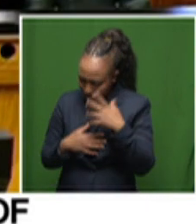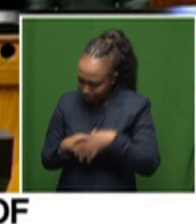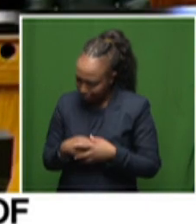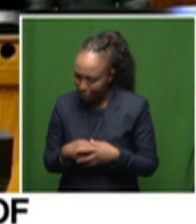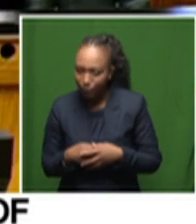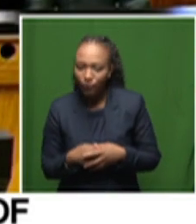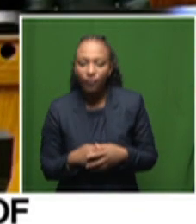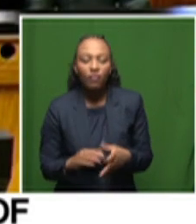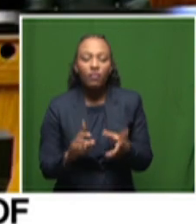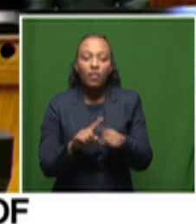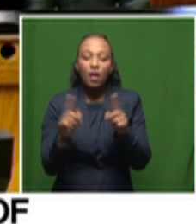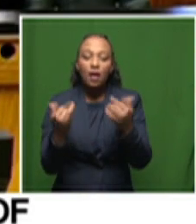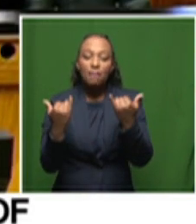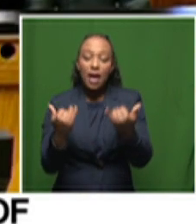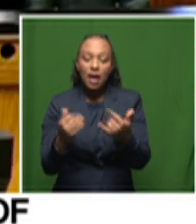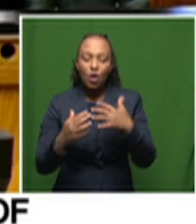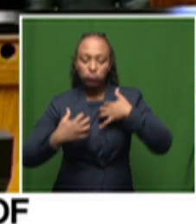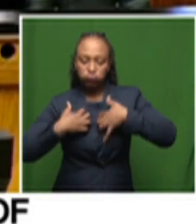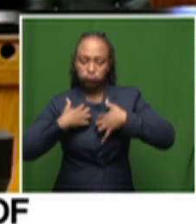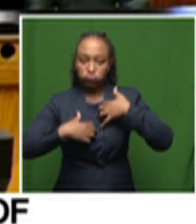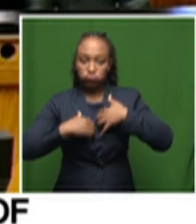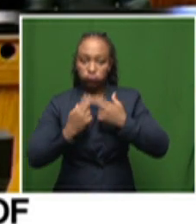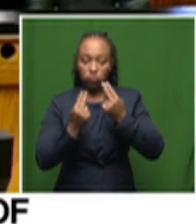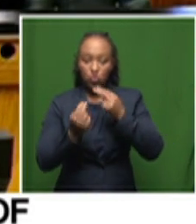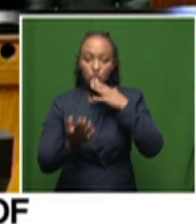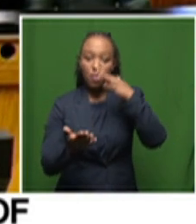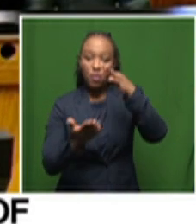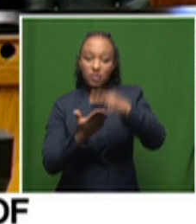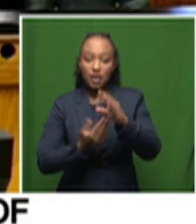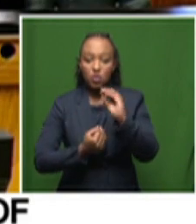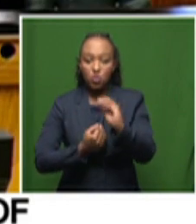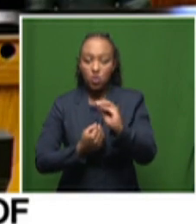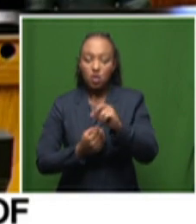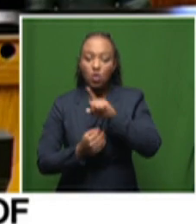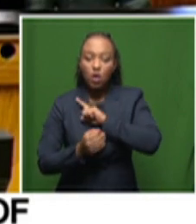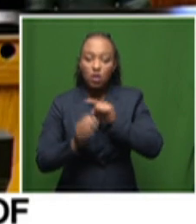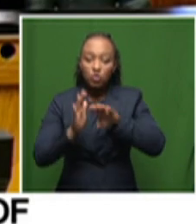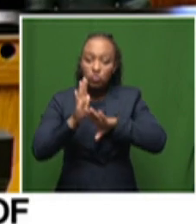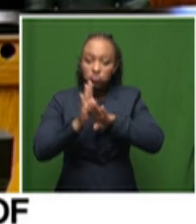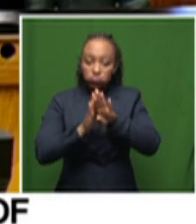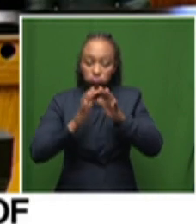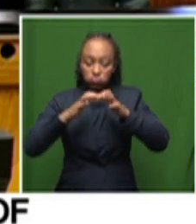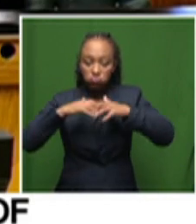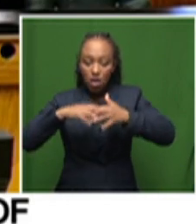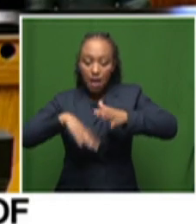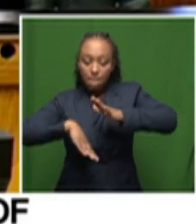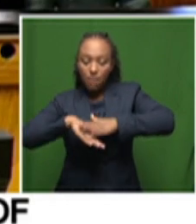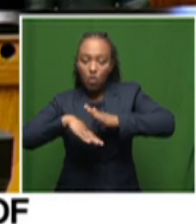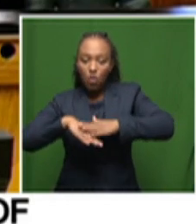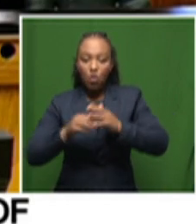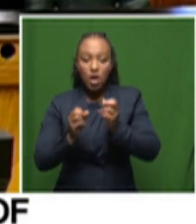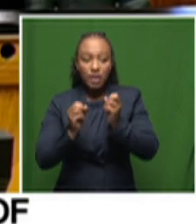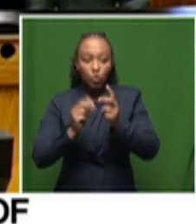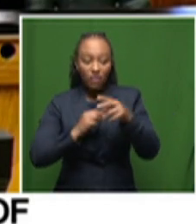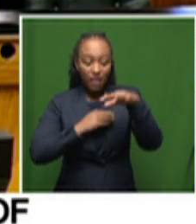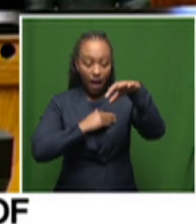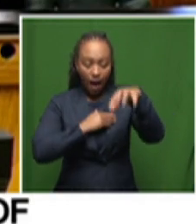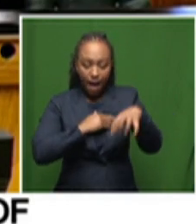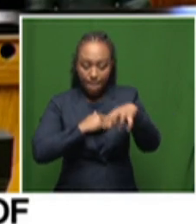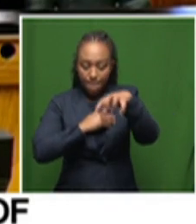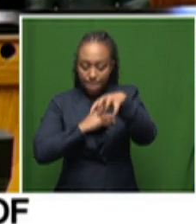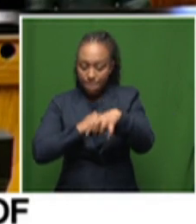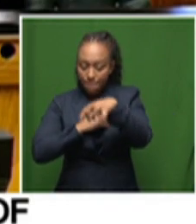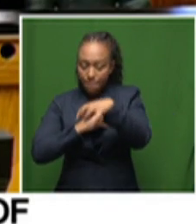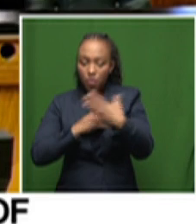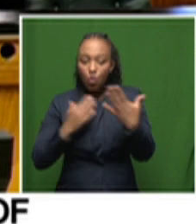There are exciting new proposals for the development of more than 12 harbors in the